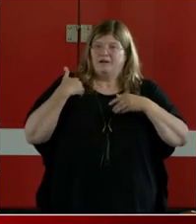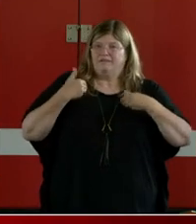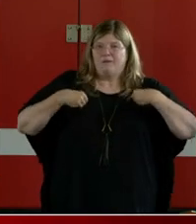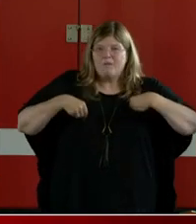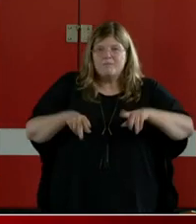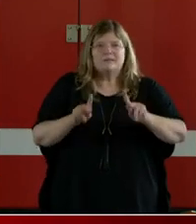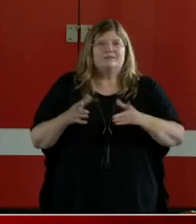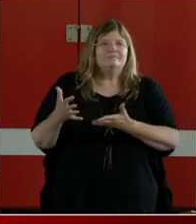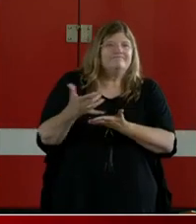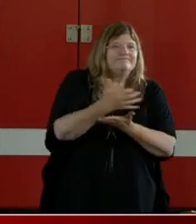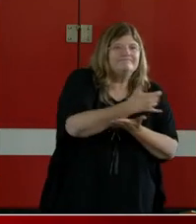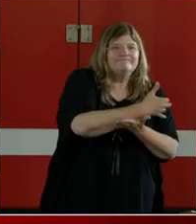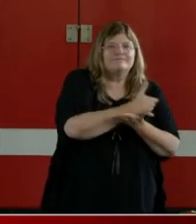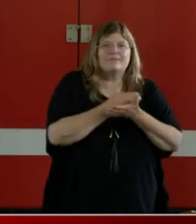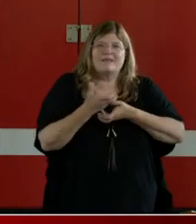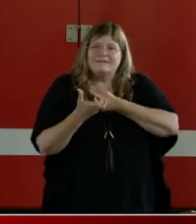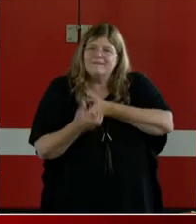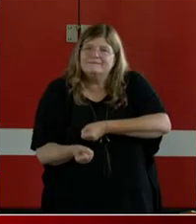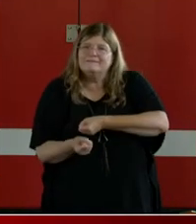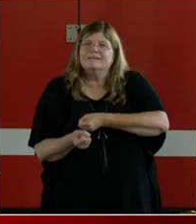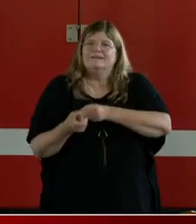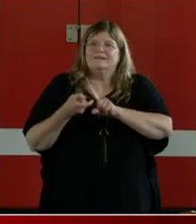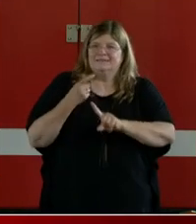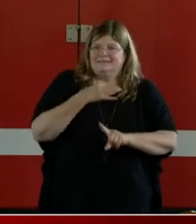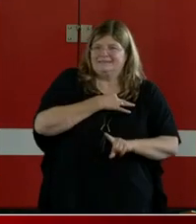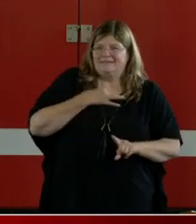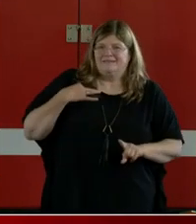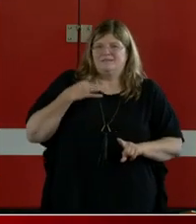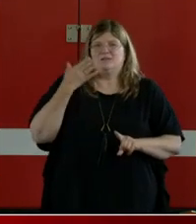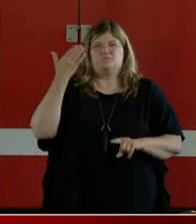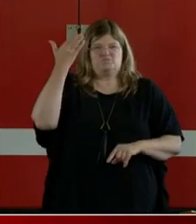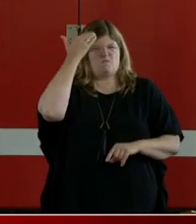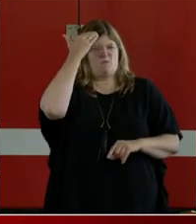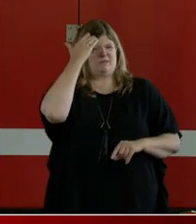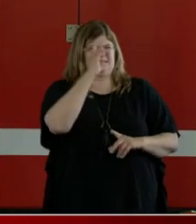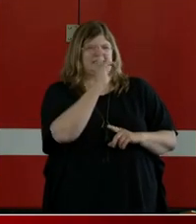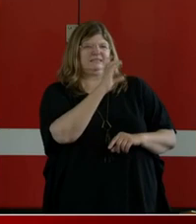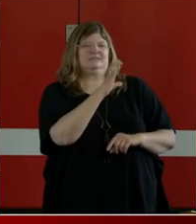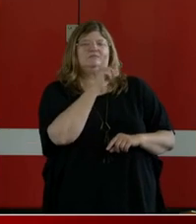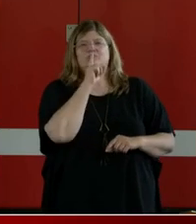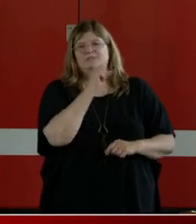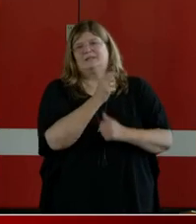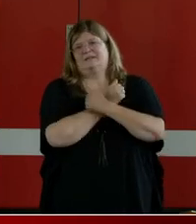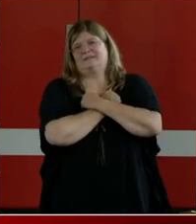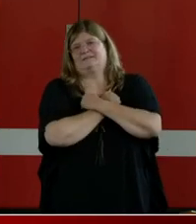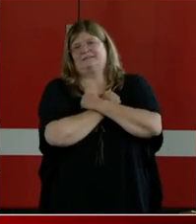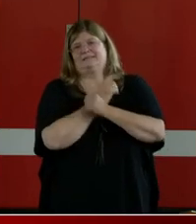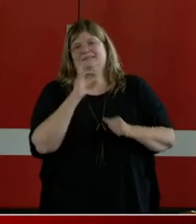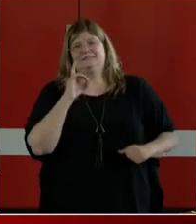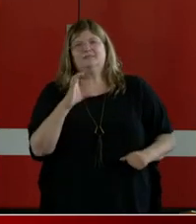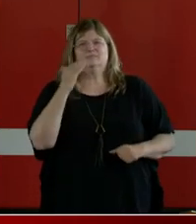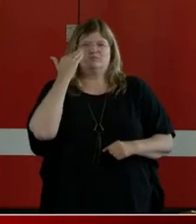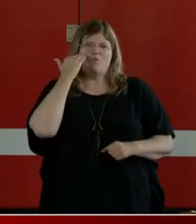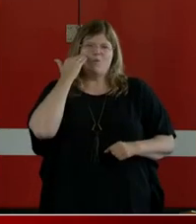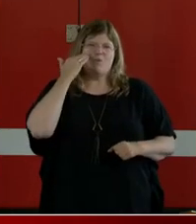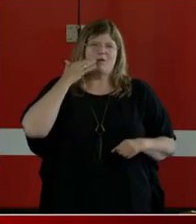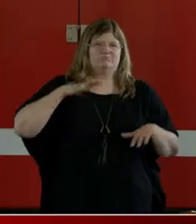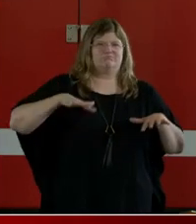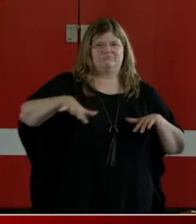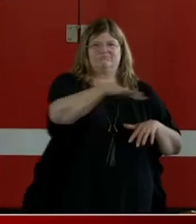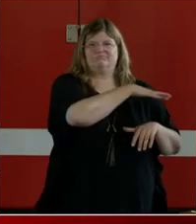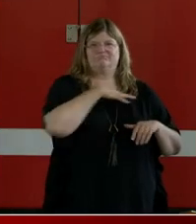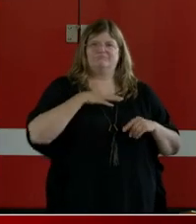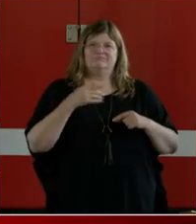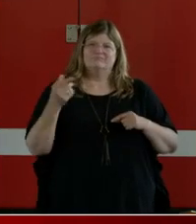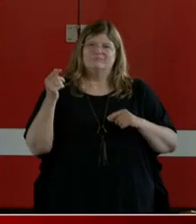men and women, who knows DC and loves DC and all of its neighborhoods across all 8 wards. So